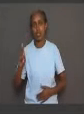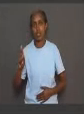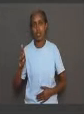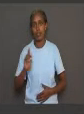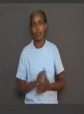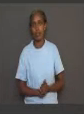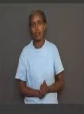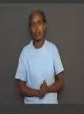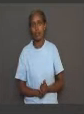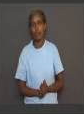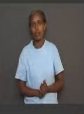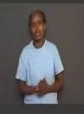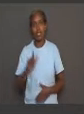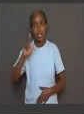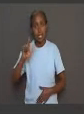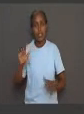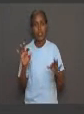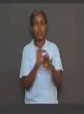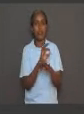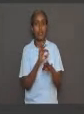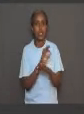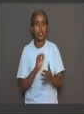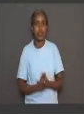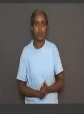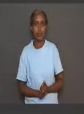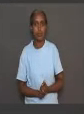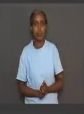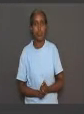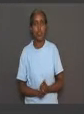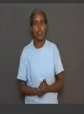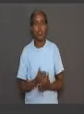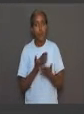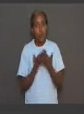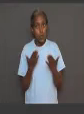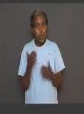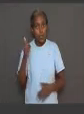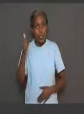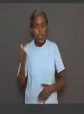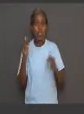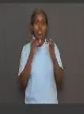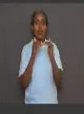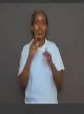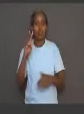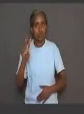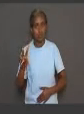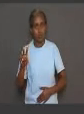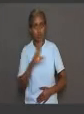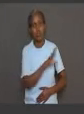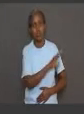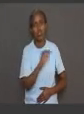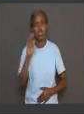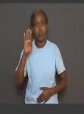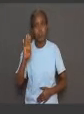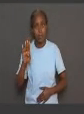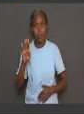1 is a linear function, where a equals 2